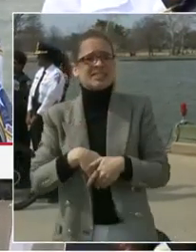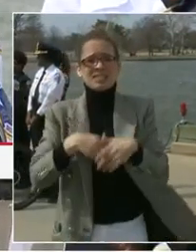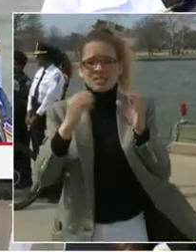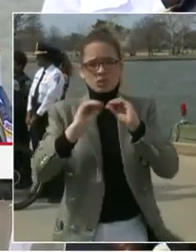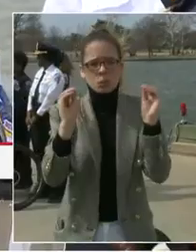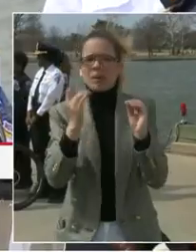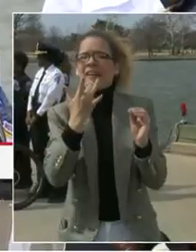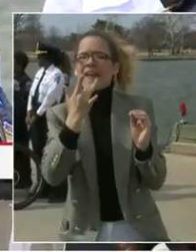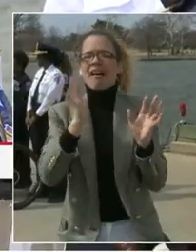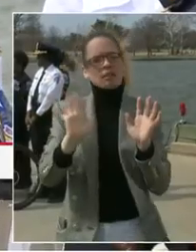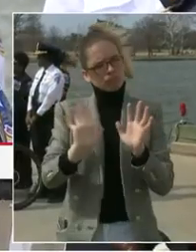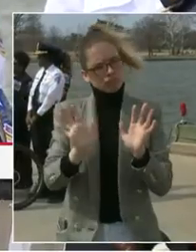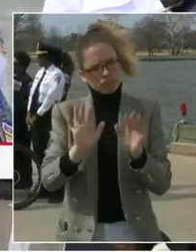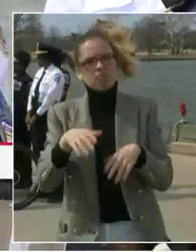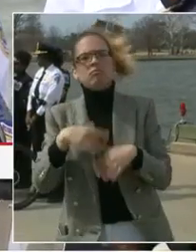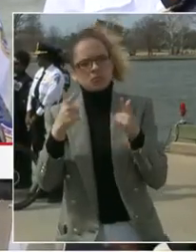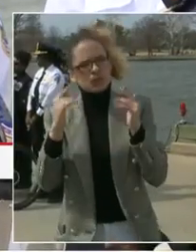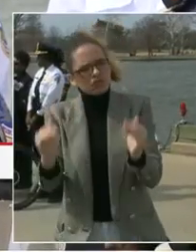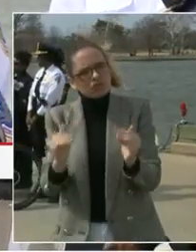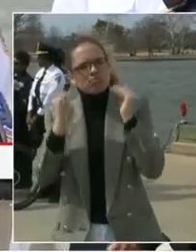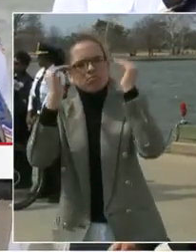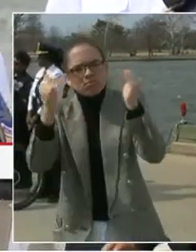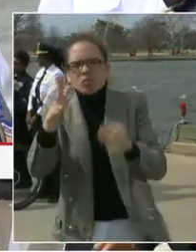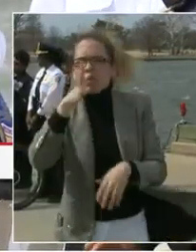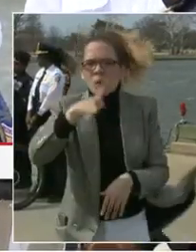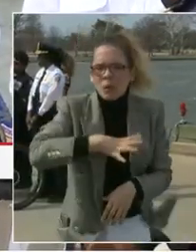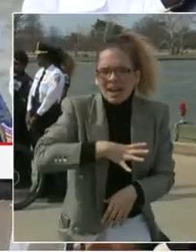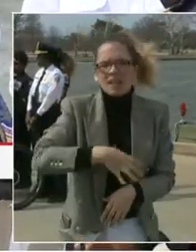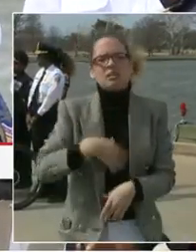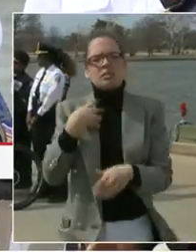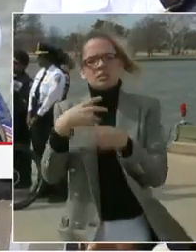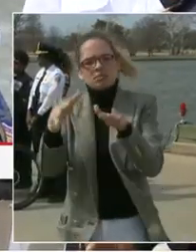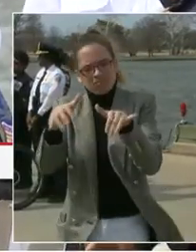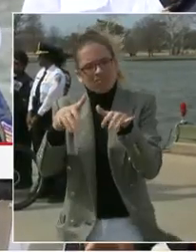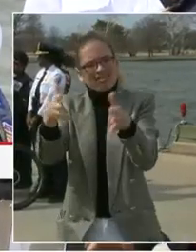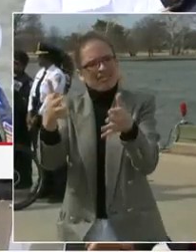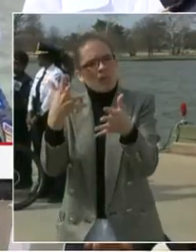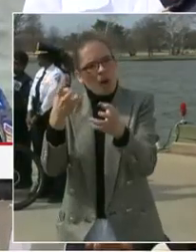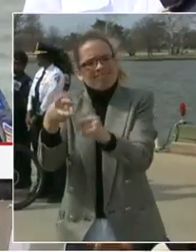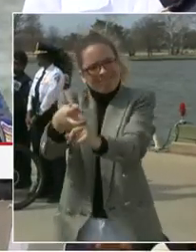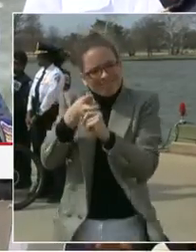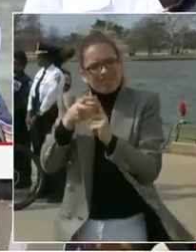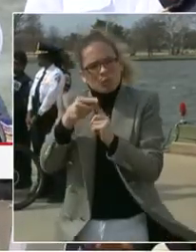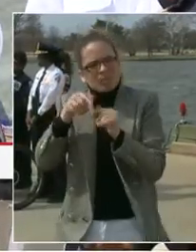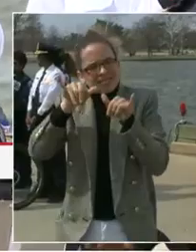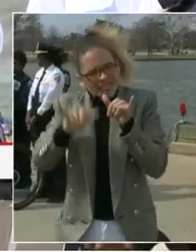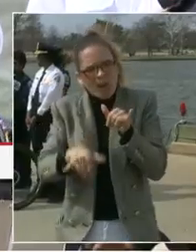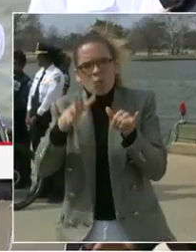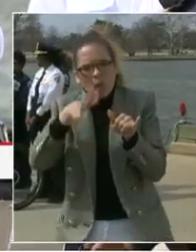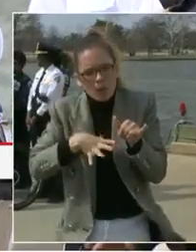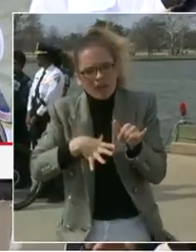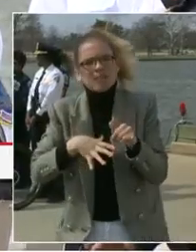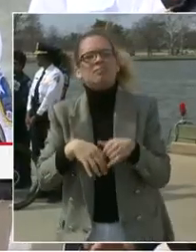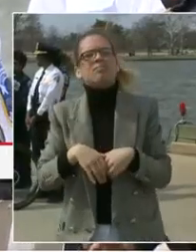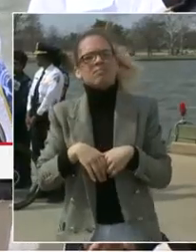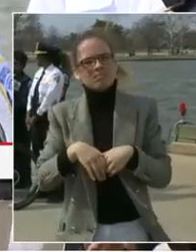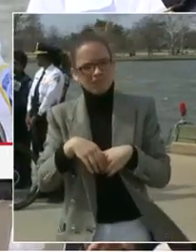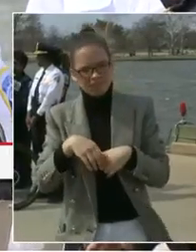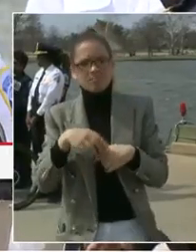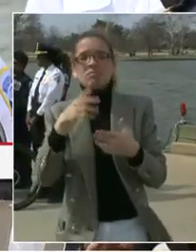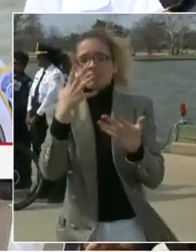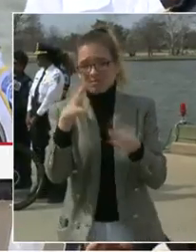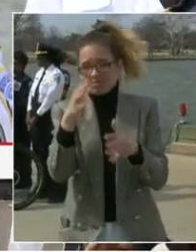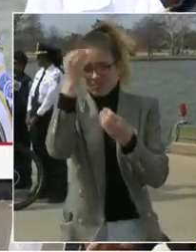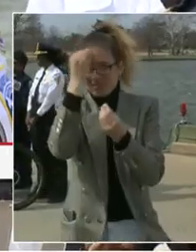promotion of women, and ensure that our culture is inclusive, respectful, and supportive of all members, as Chief Contee has already told you. For those of you considering